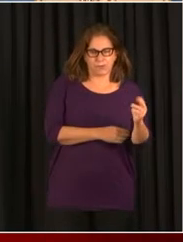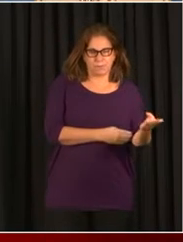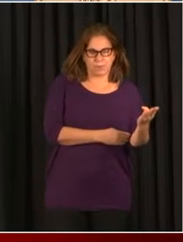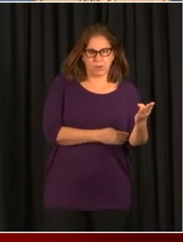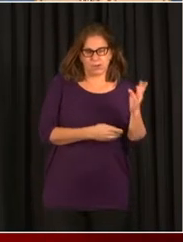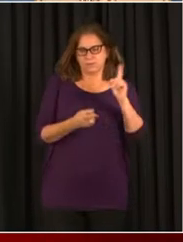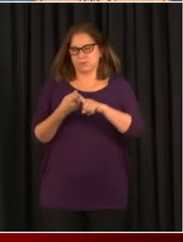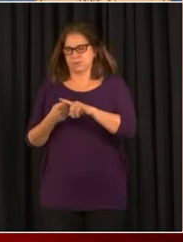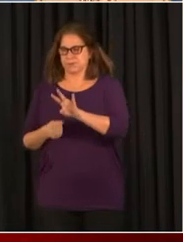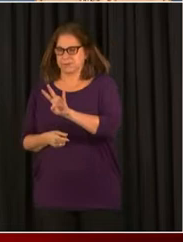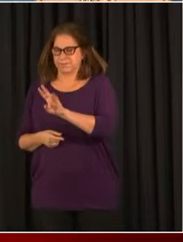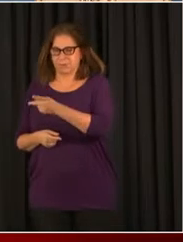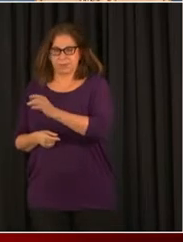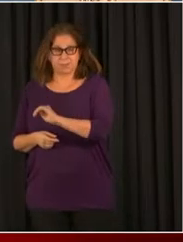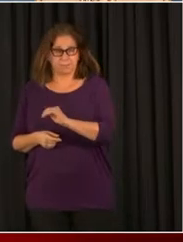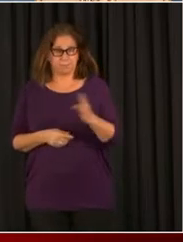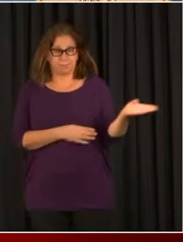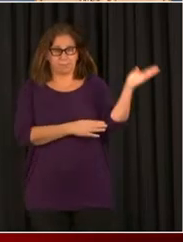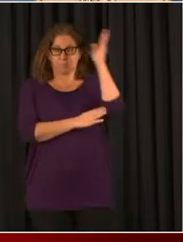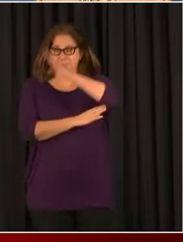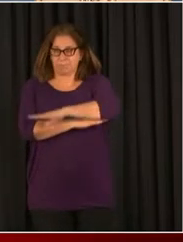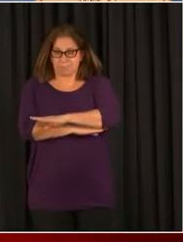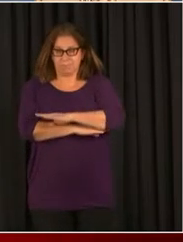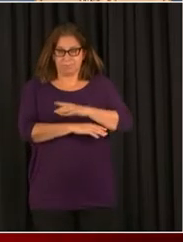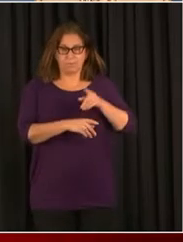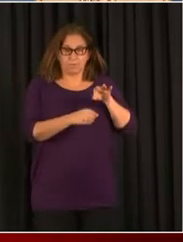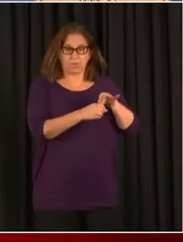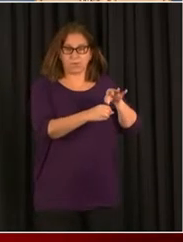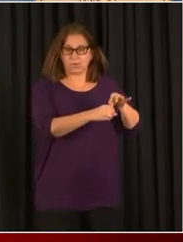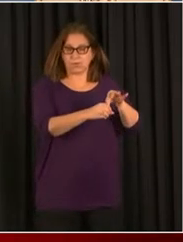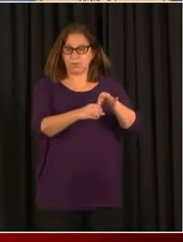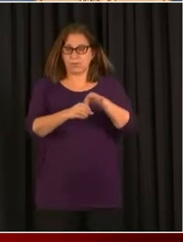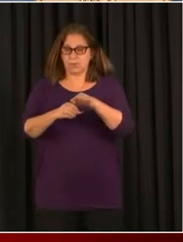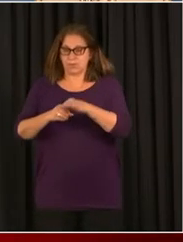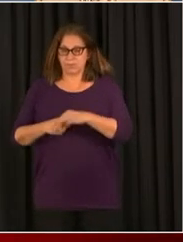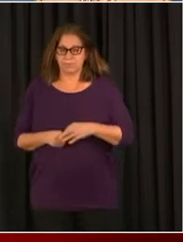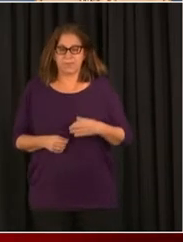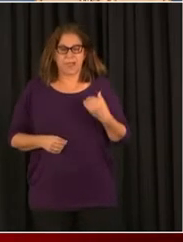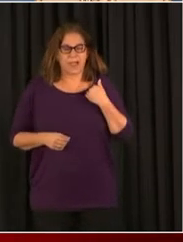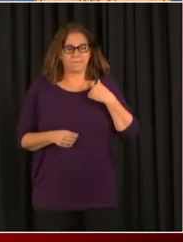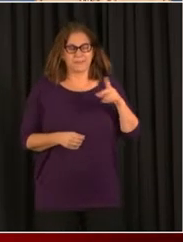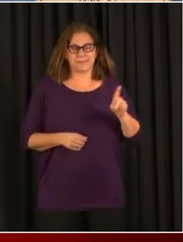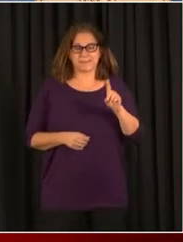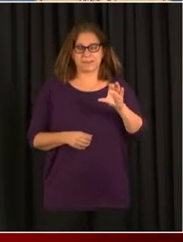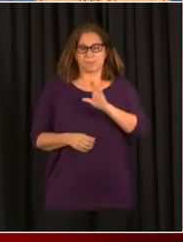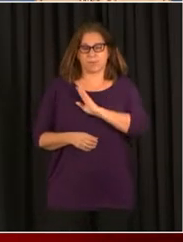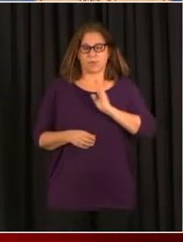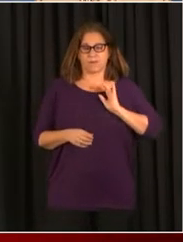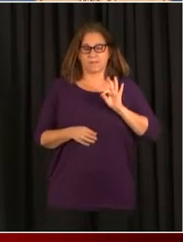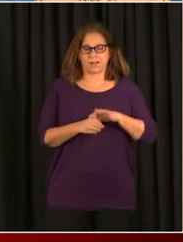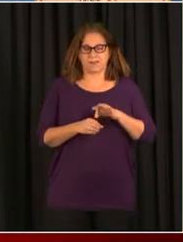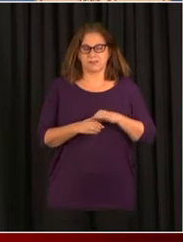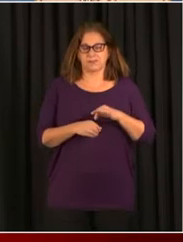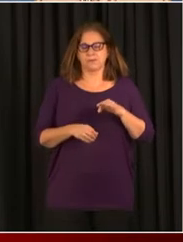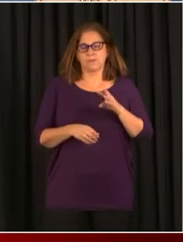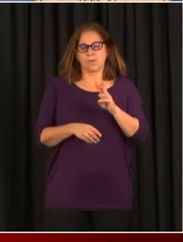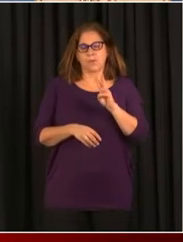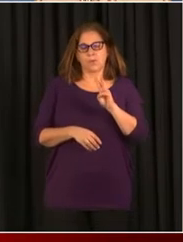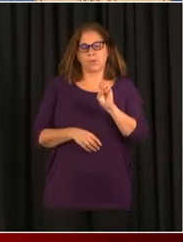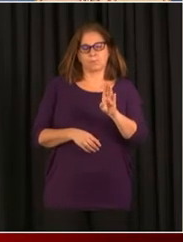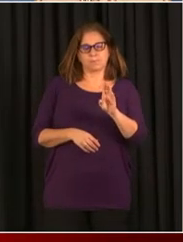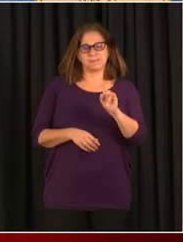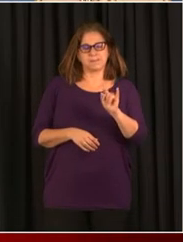And so you can go to the DC Board of Elections website to find out where all of those locations